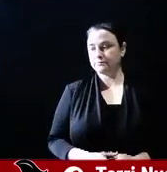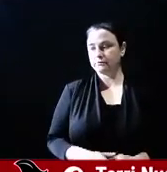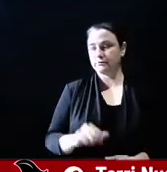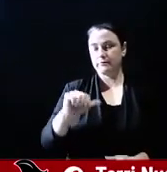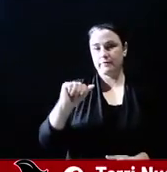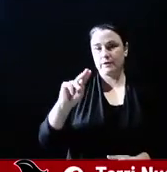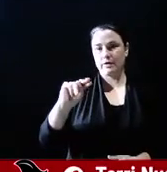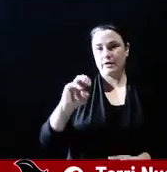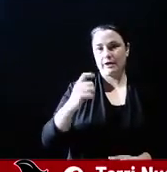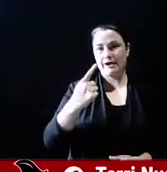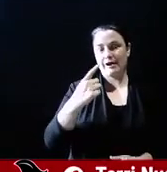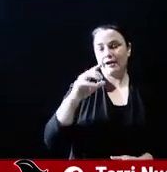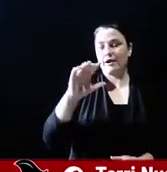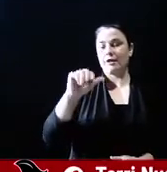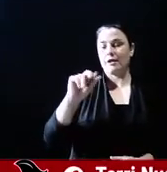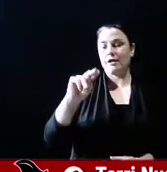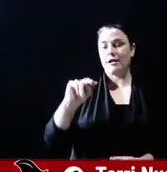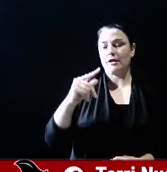Angela Torres.